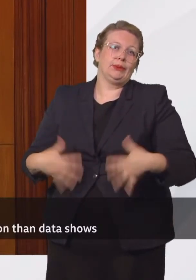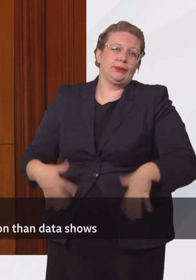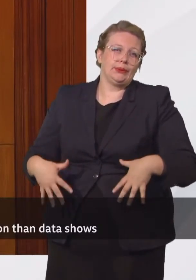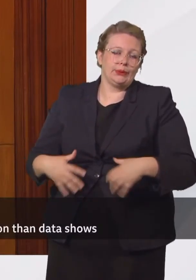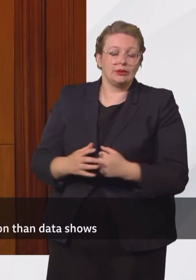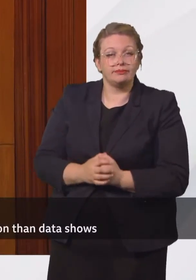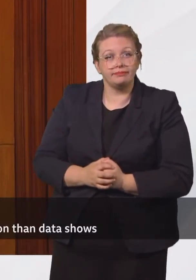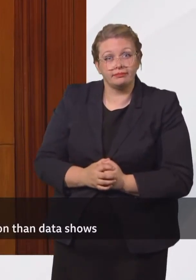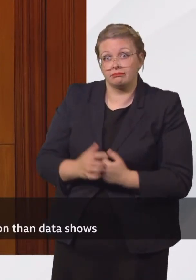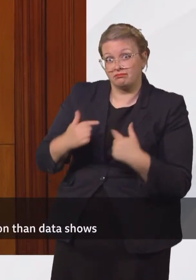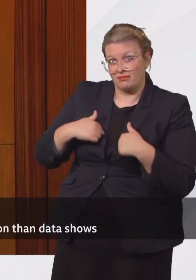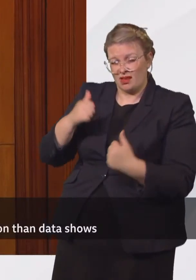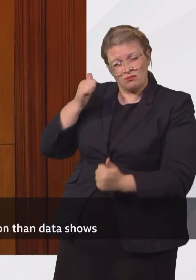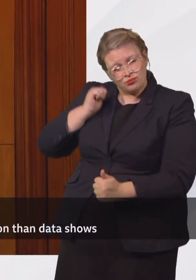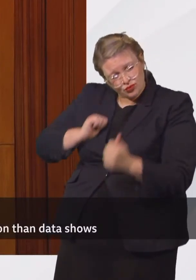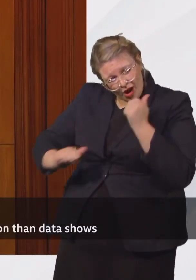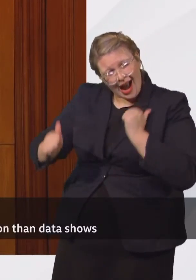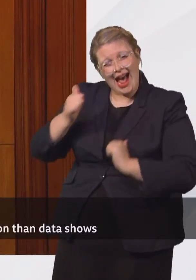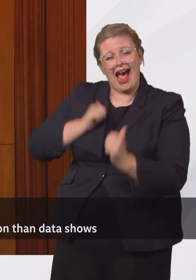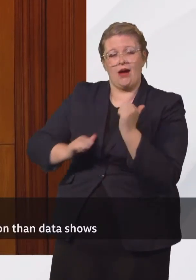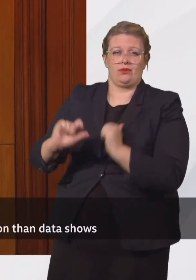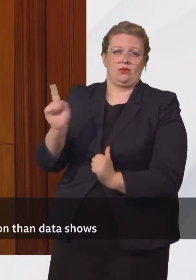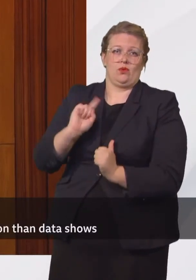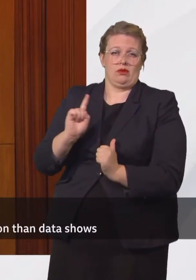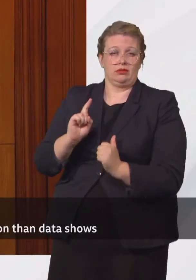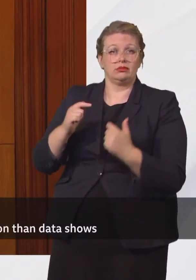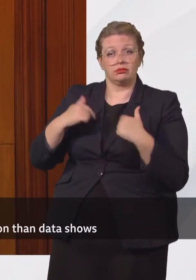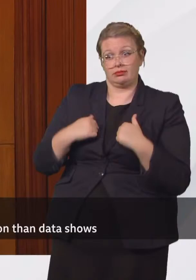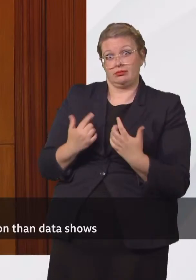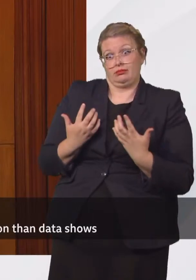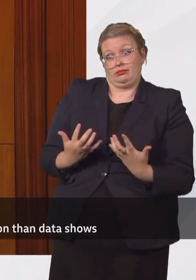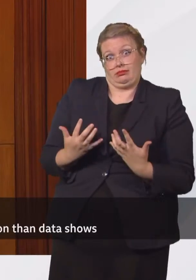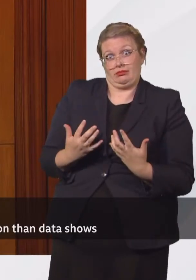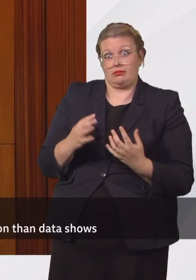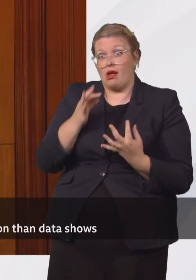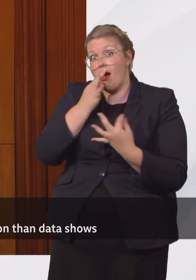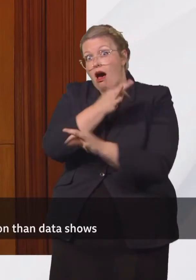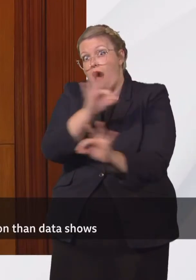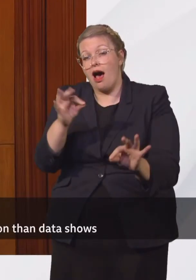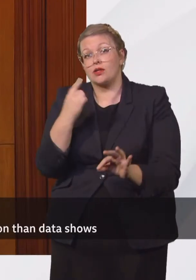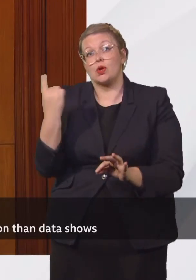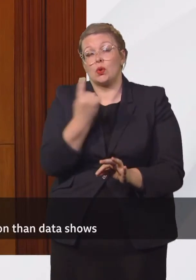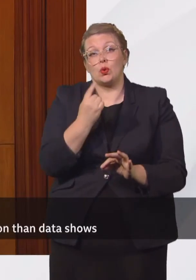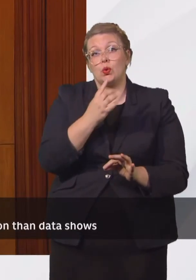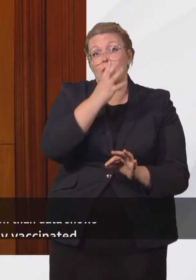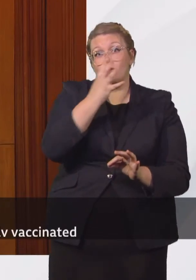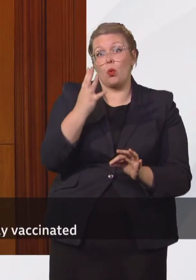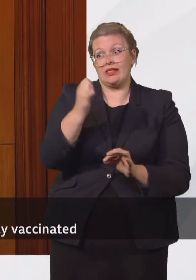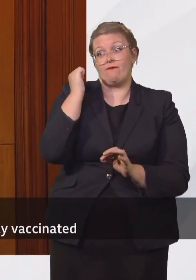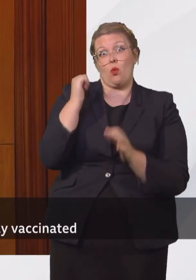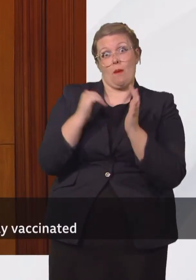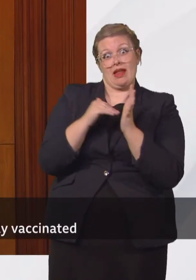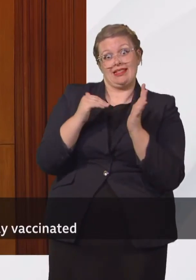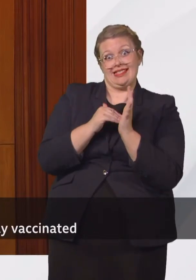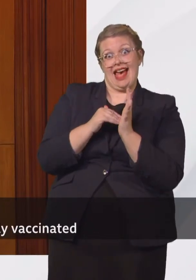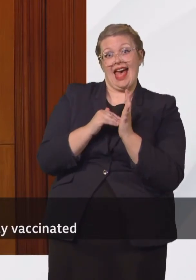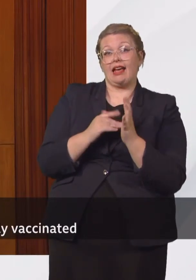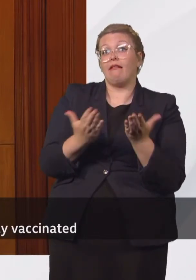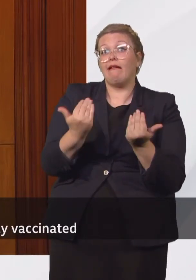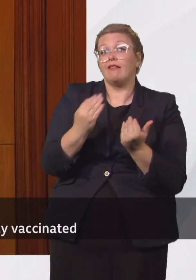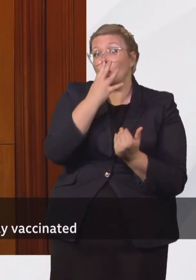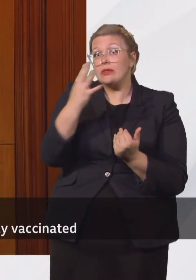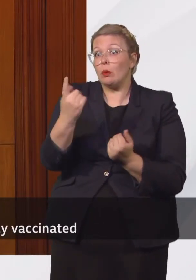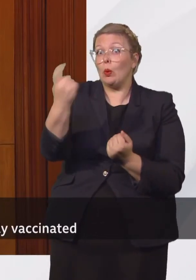proud, as Secretary of State mentioned, that we opened our booking lines to 44-year-olds on Monday and 43 and